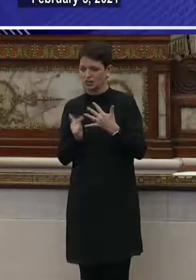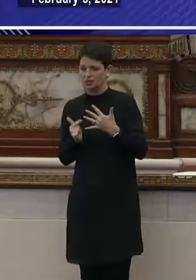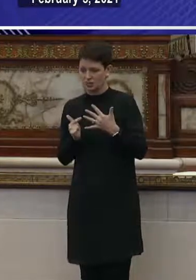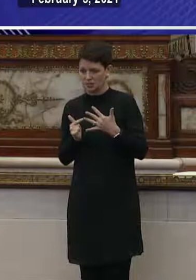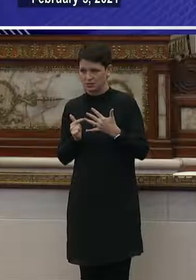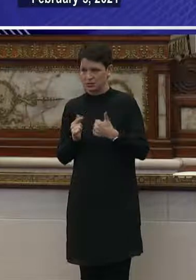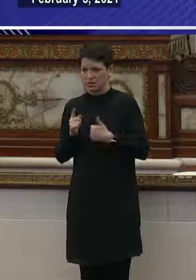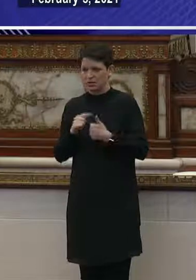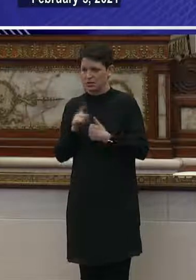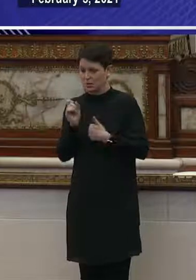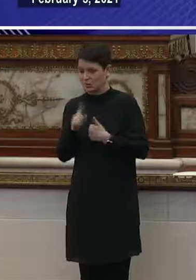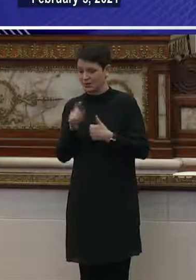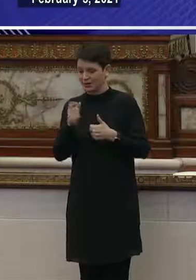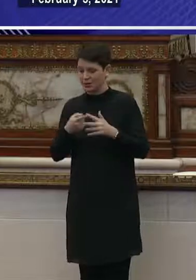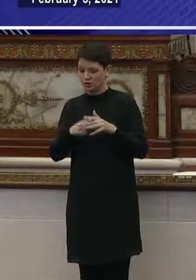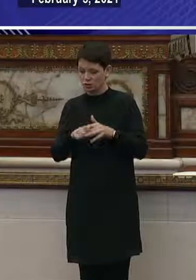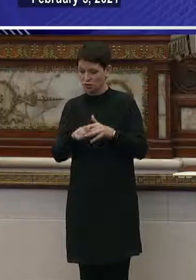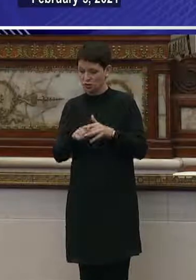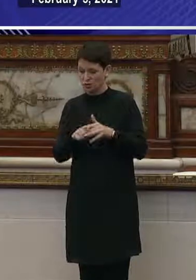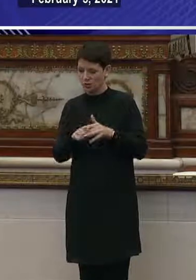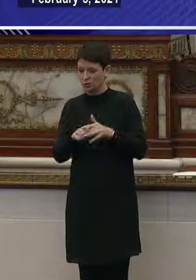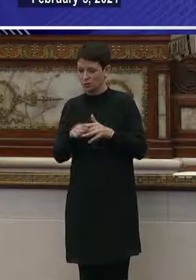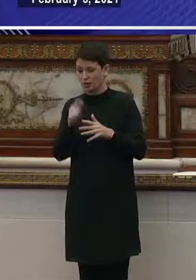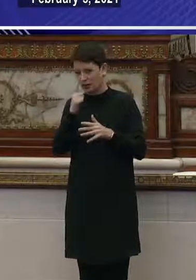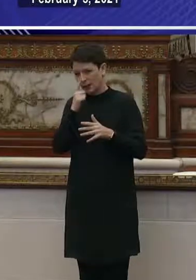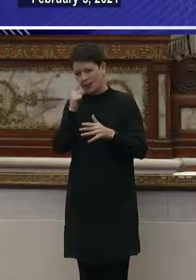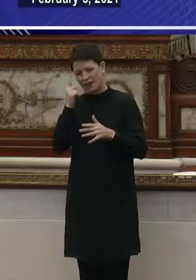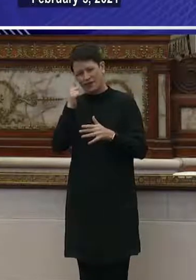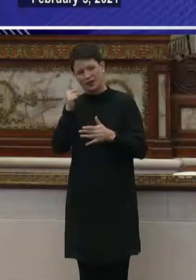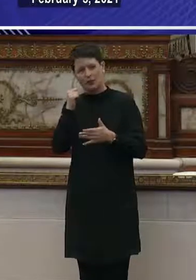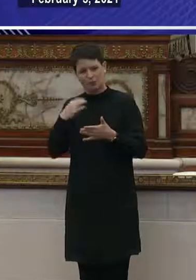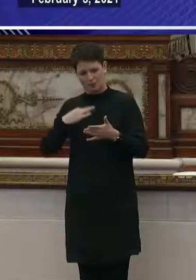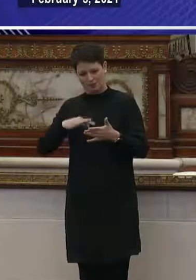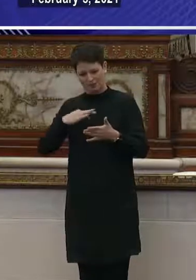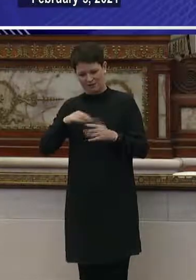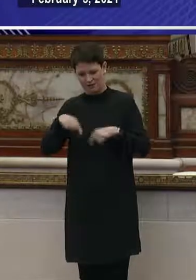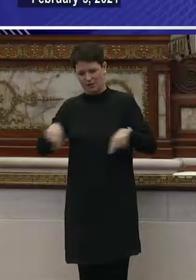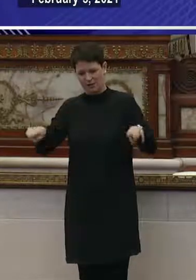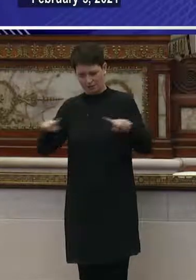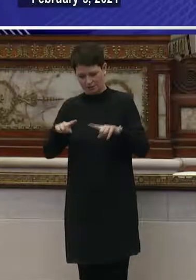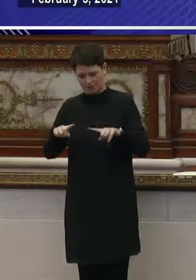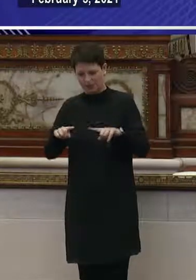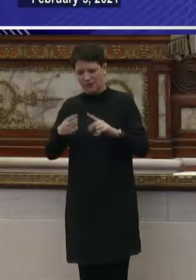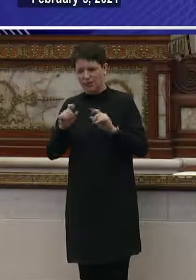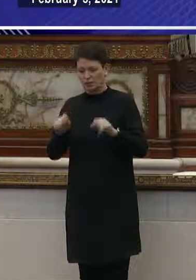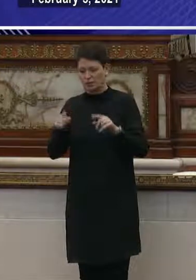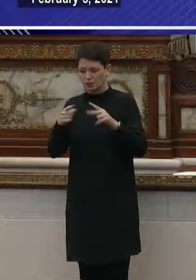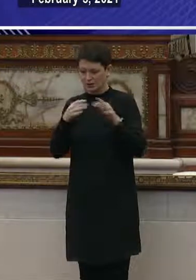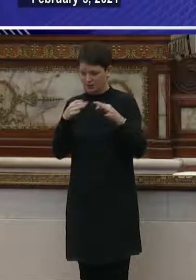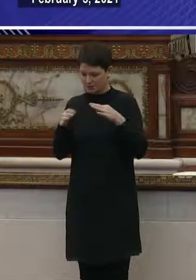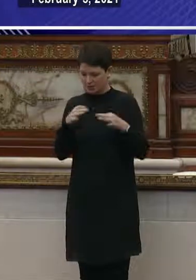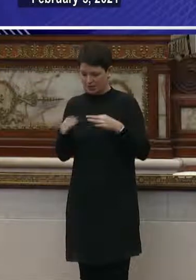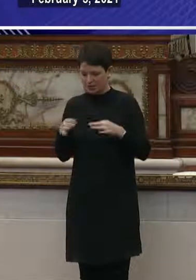going to ask. One, can you start off, and I think it'd be helpful, can you start off by explaining Filovax?